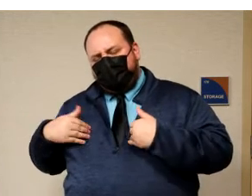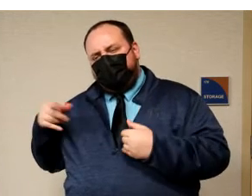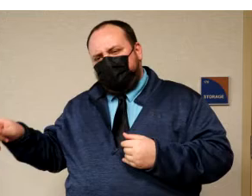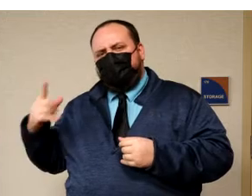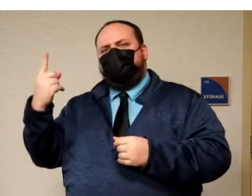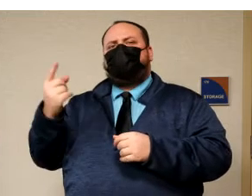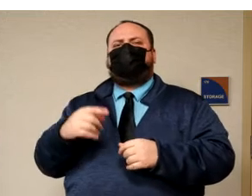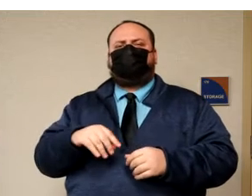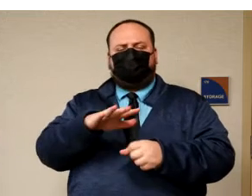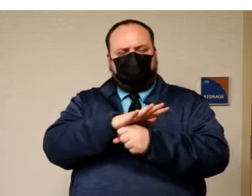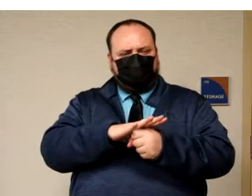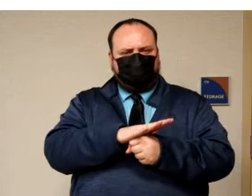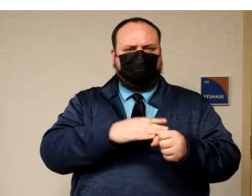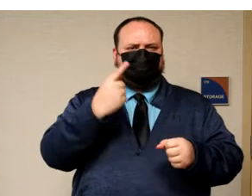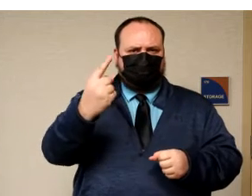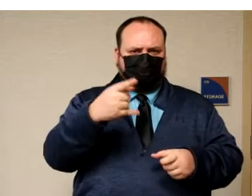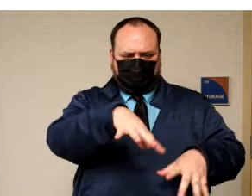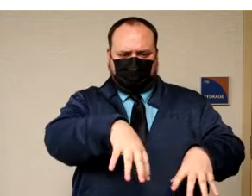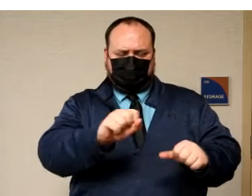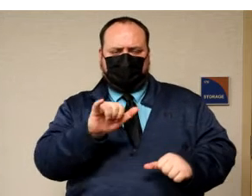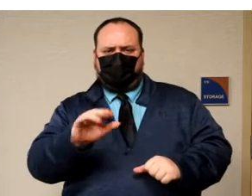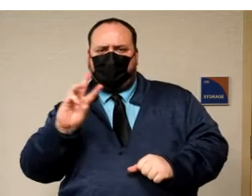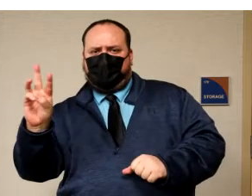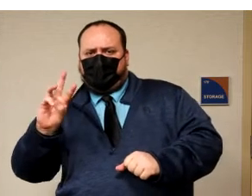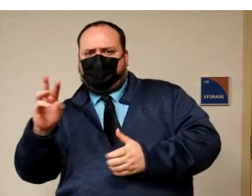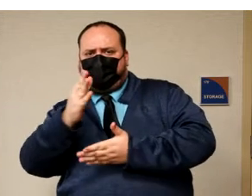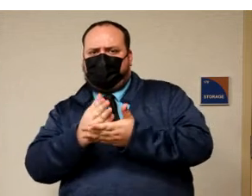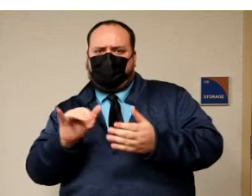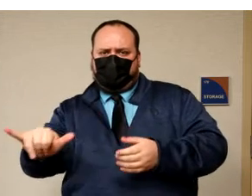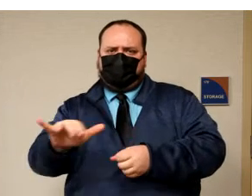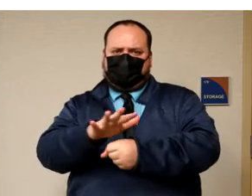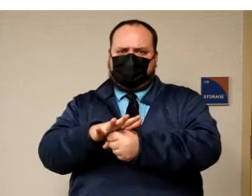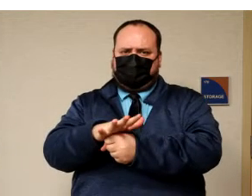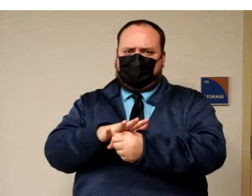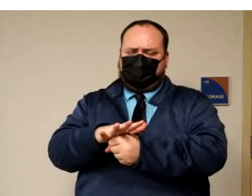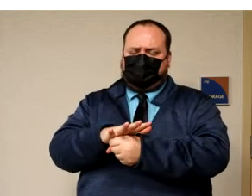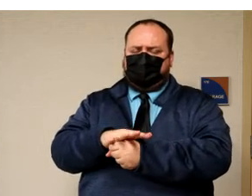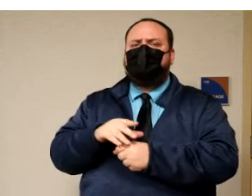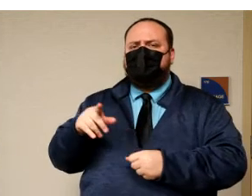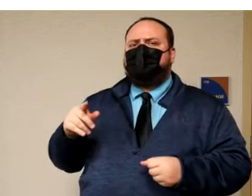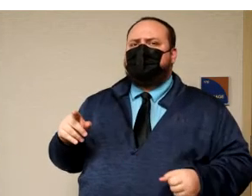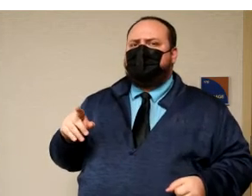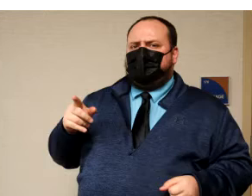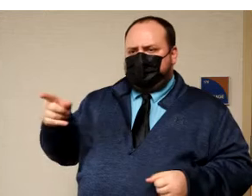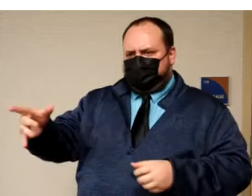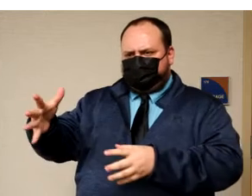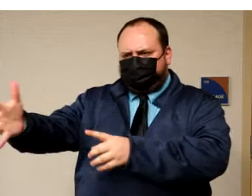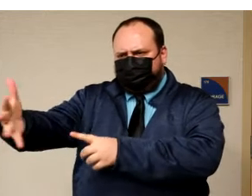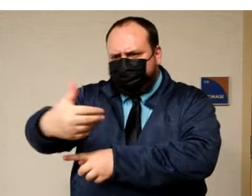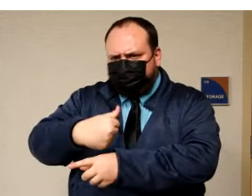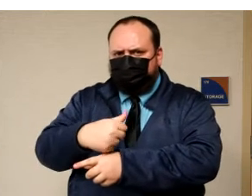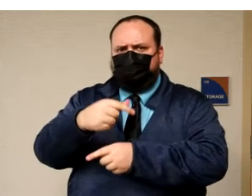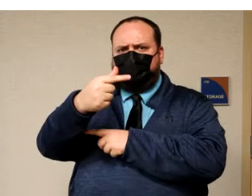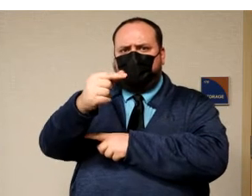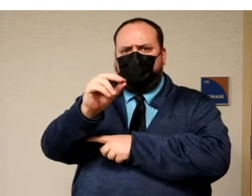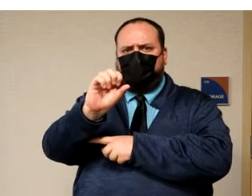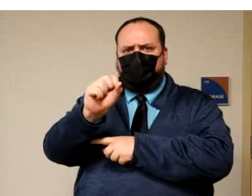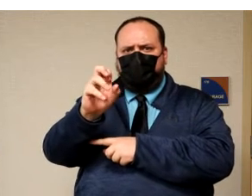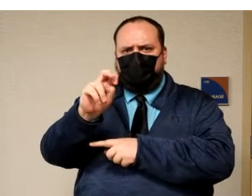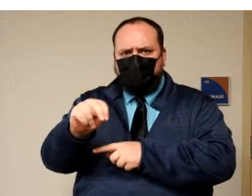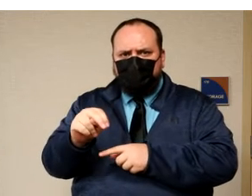District 1, taking up the western part of the district. You can see this one takes in all of Goshen and